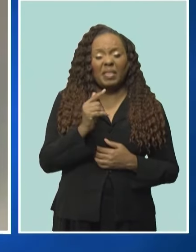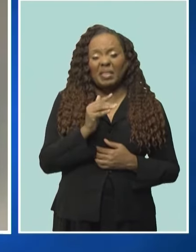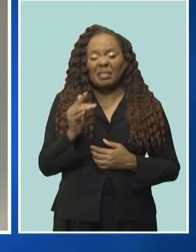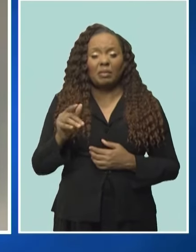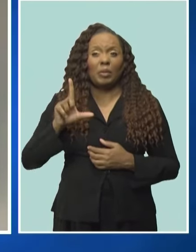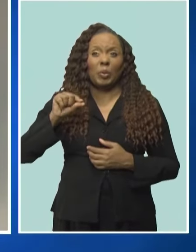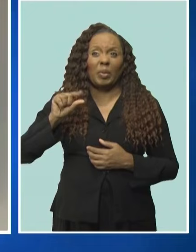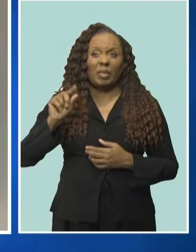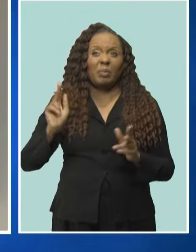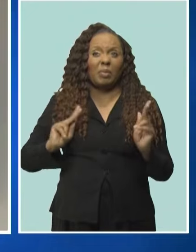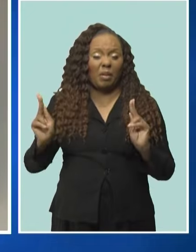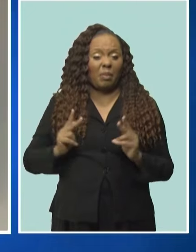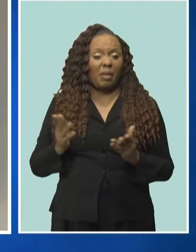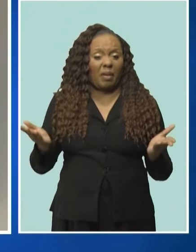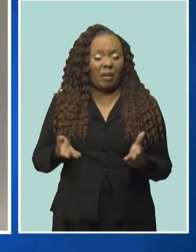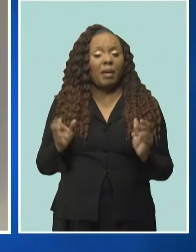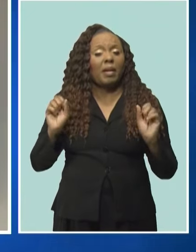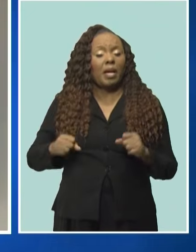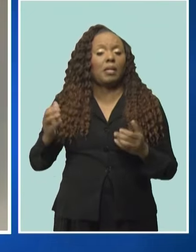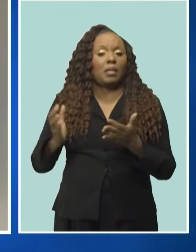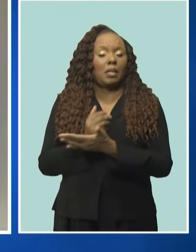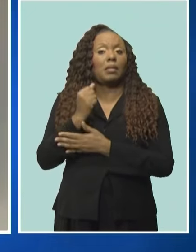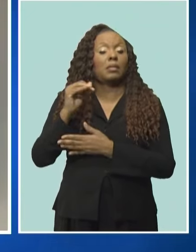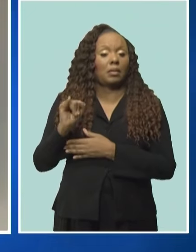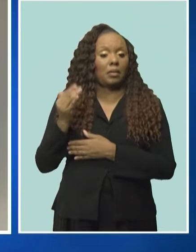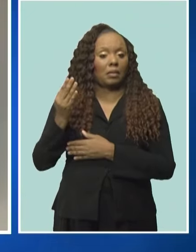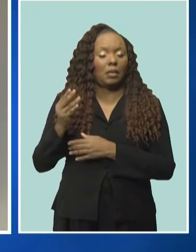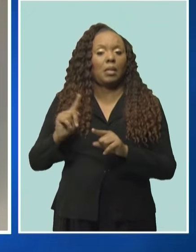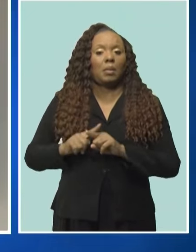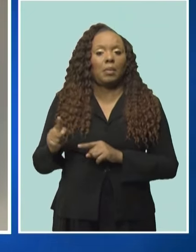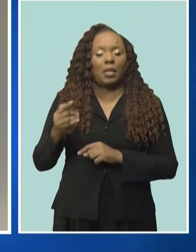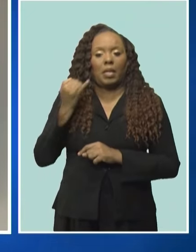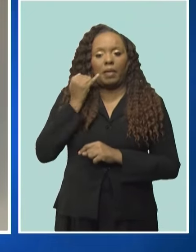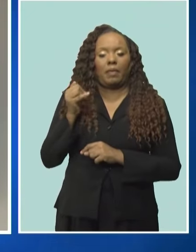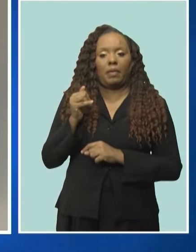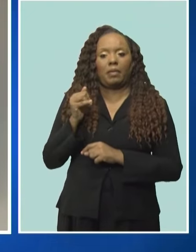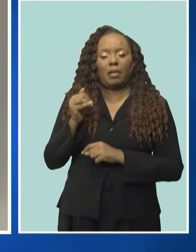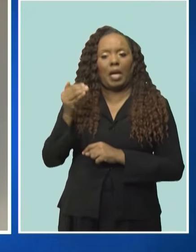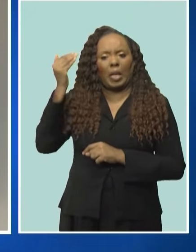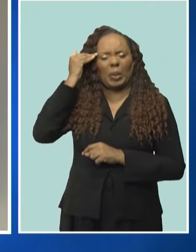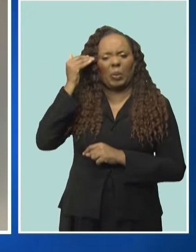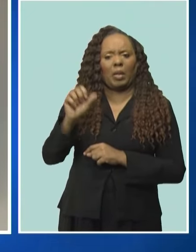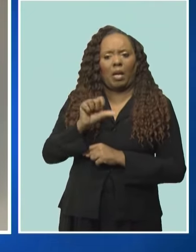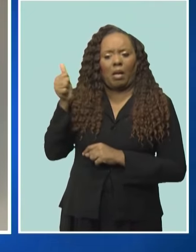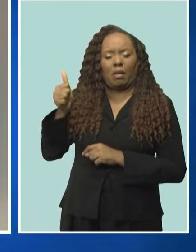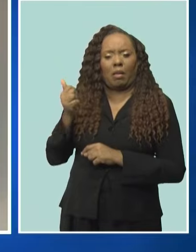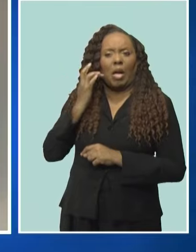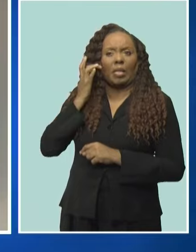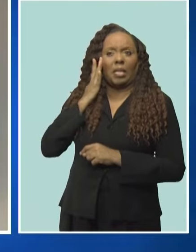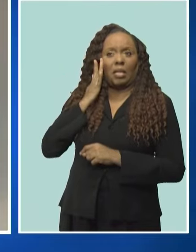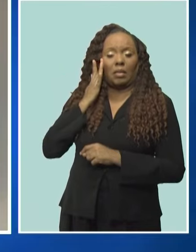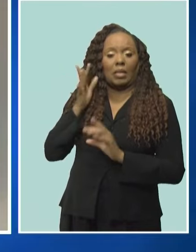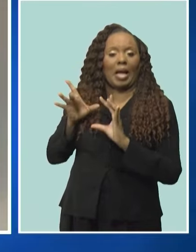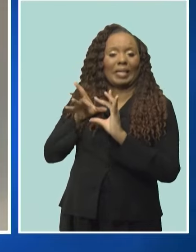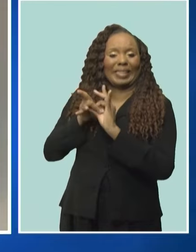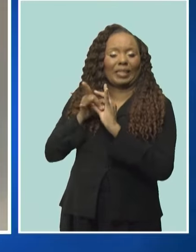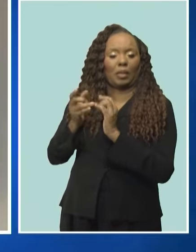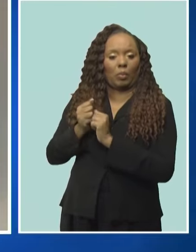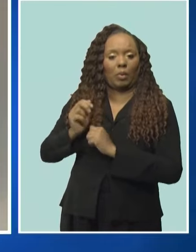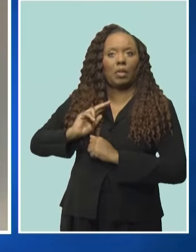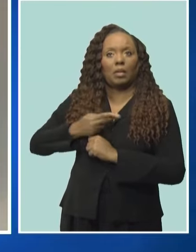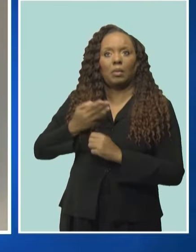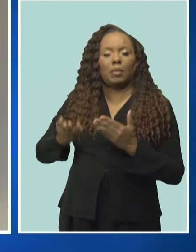you add on the sister properties that I know have an interest in this, it can be up to 50,